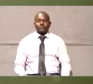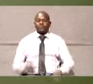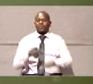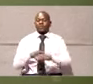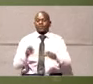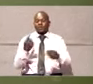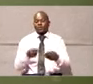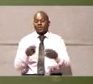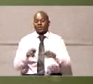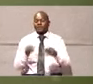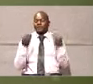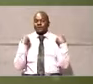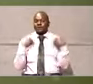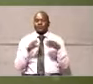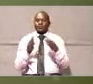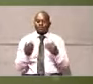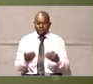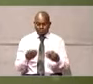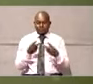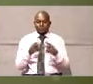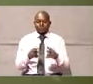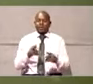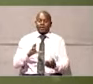Time to look at what's happening in sports, and starting off with